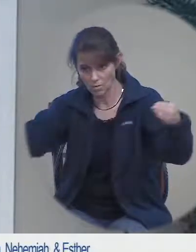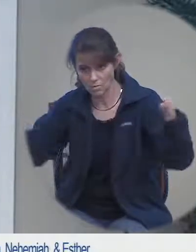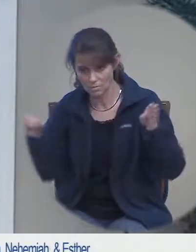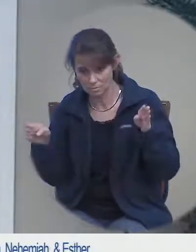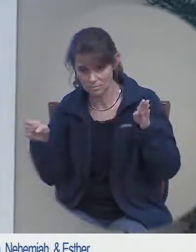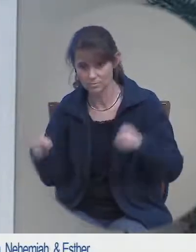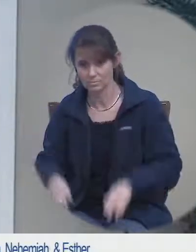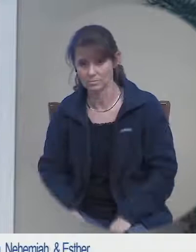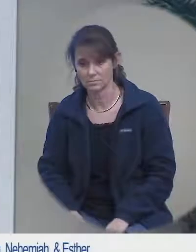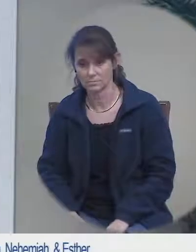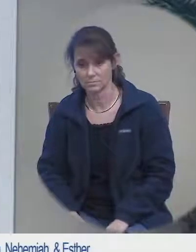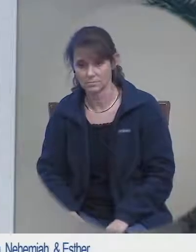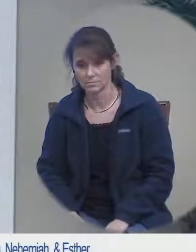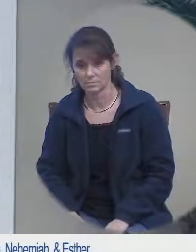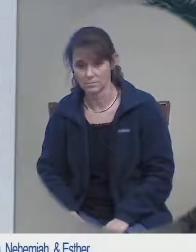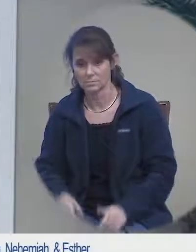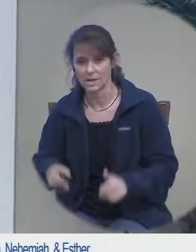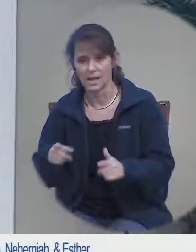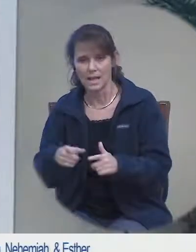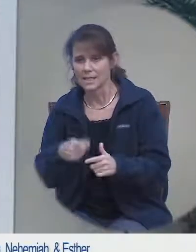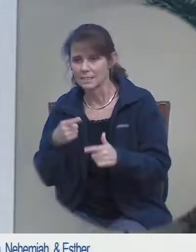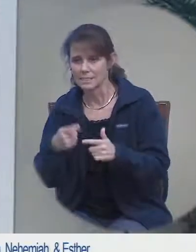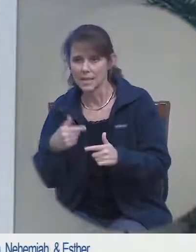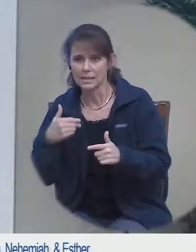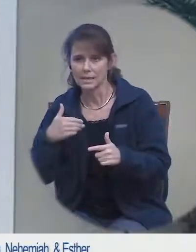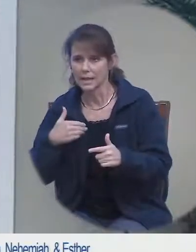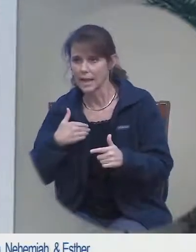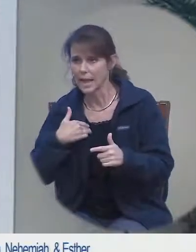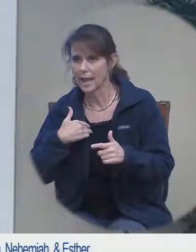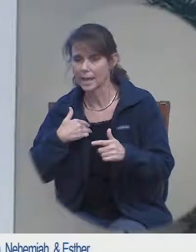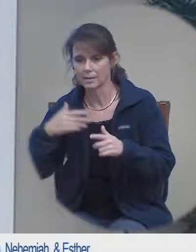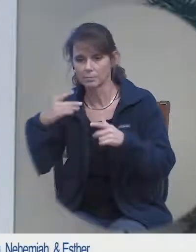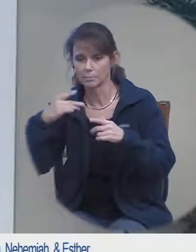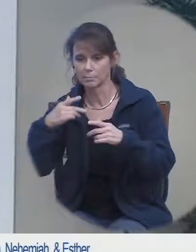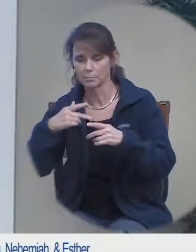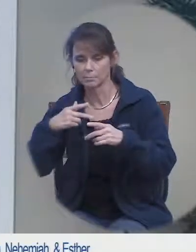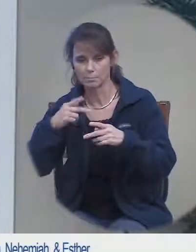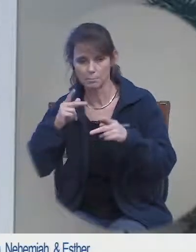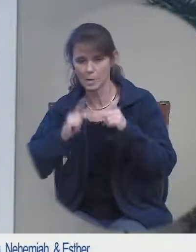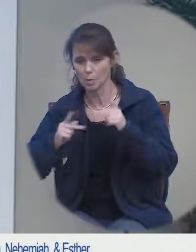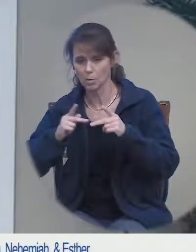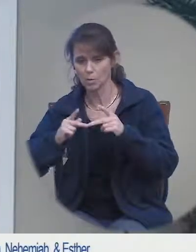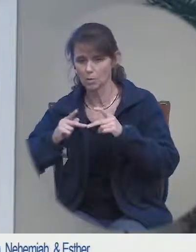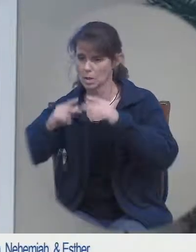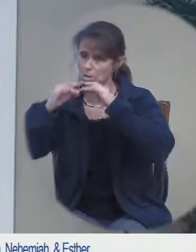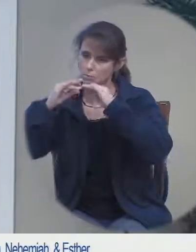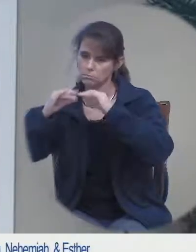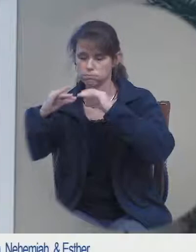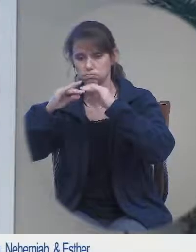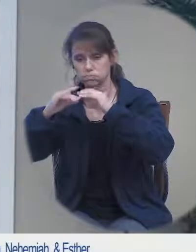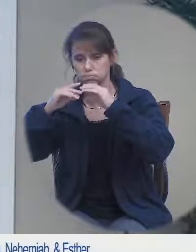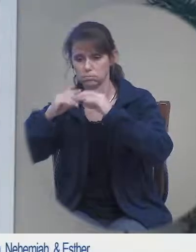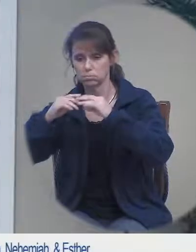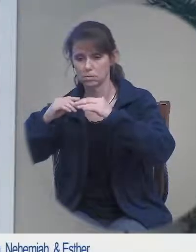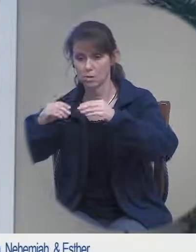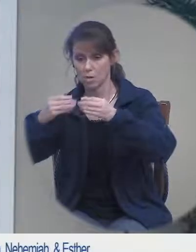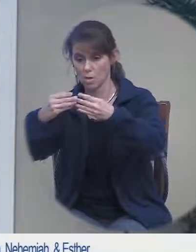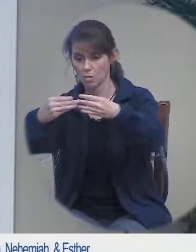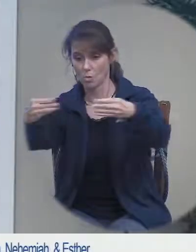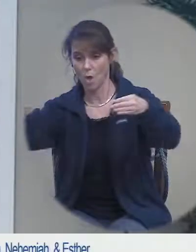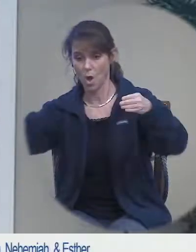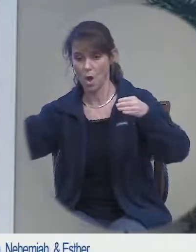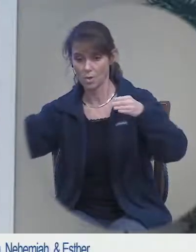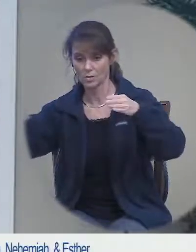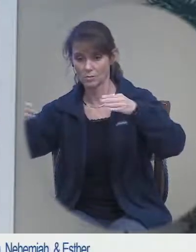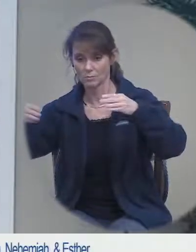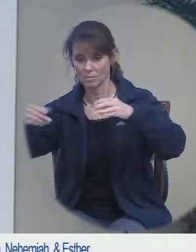tops of the walls from opposite direction. One led by Nehemiah and one led by Ezra, and they would go along the top of the walls singing